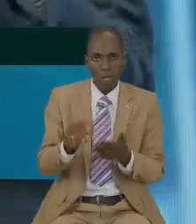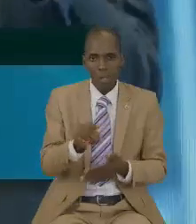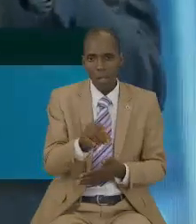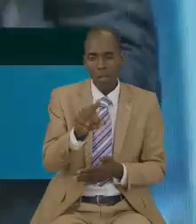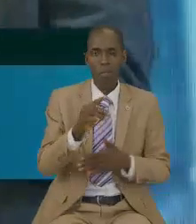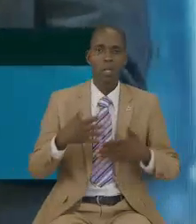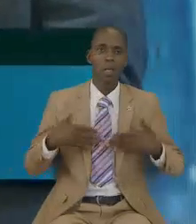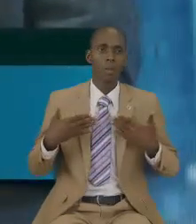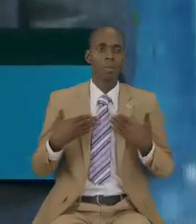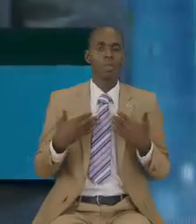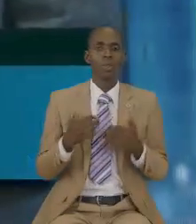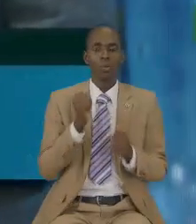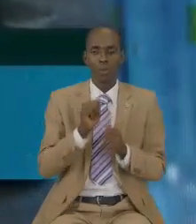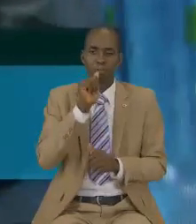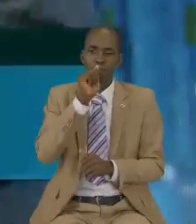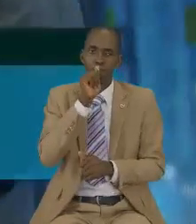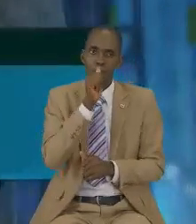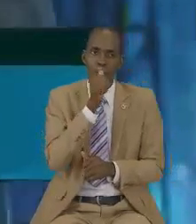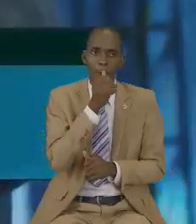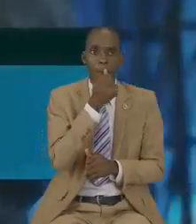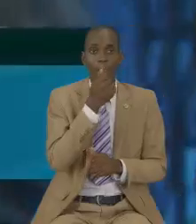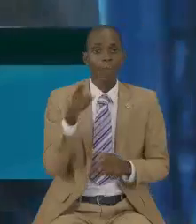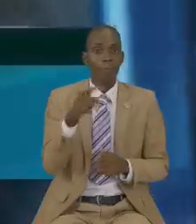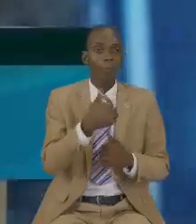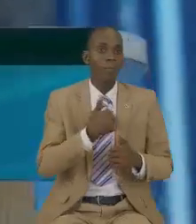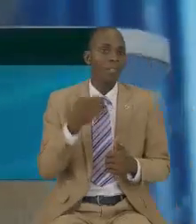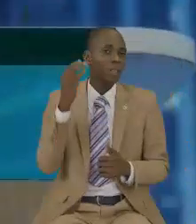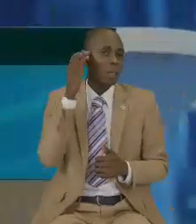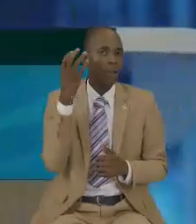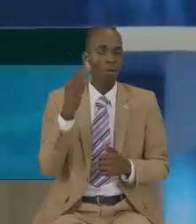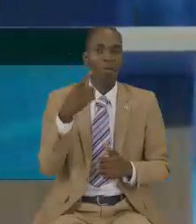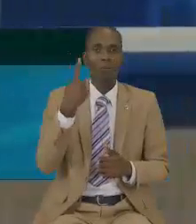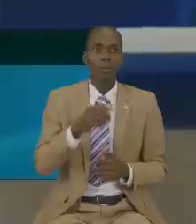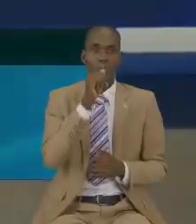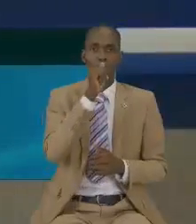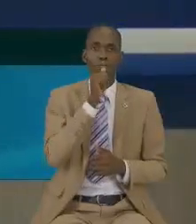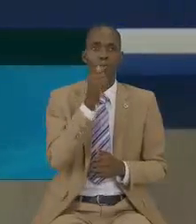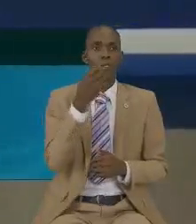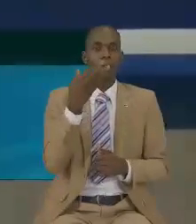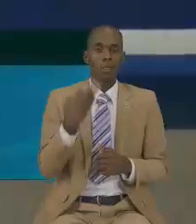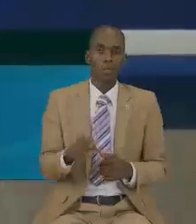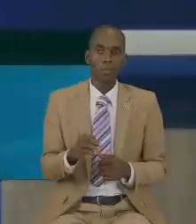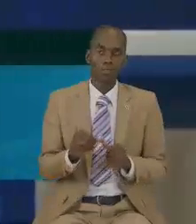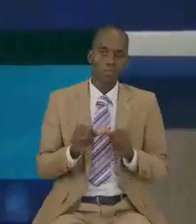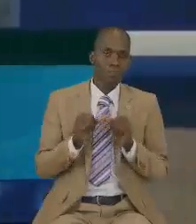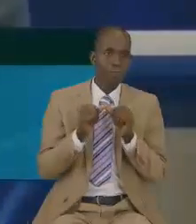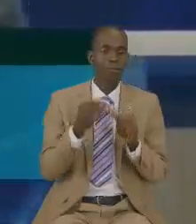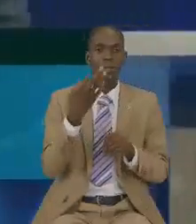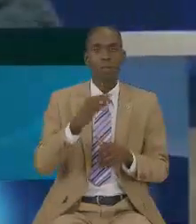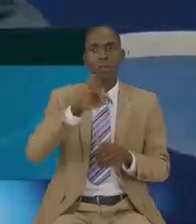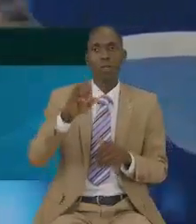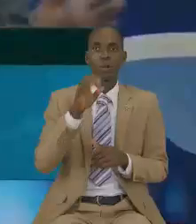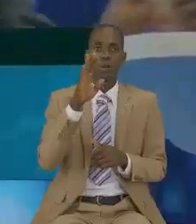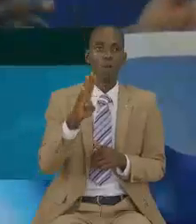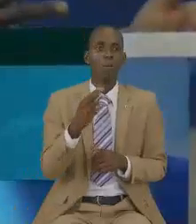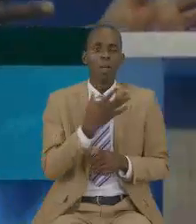happy which endure. Ye have heard of the patience, perseverance of Job, and